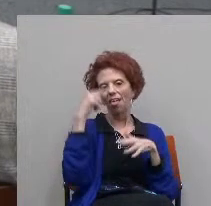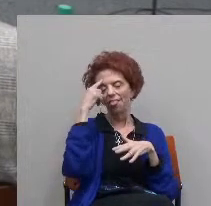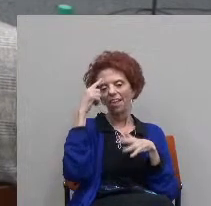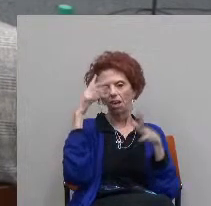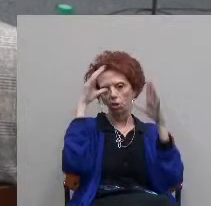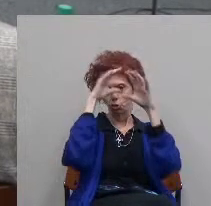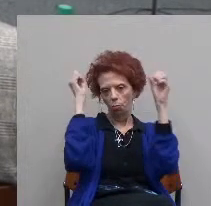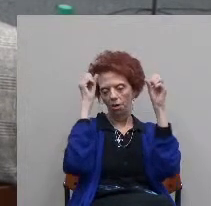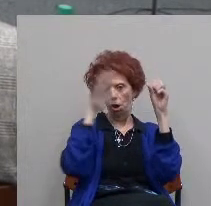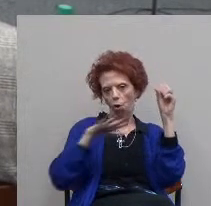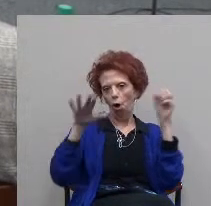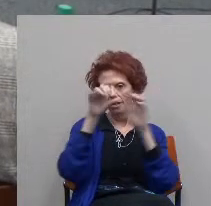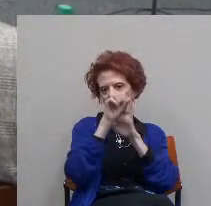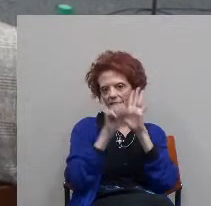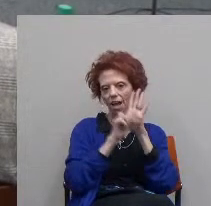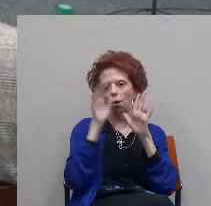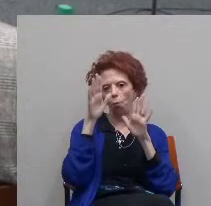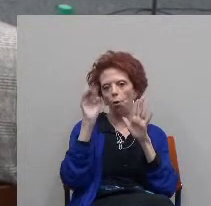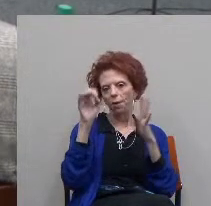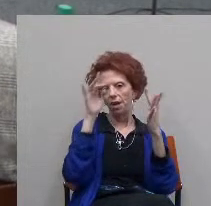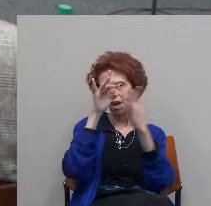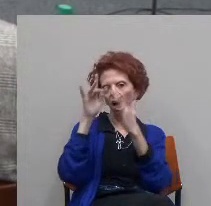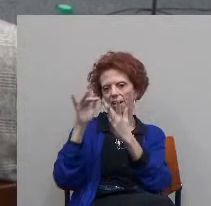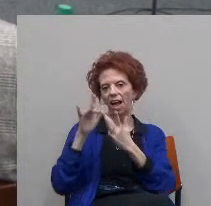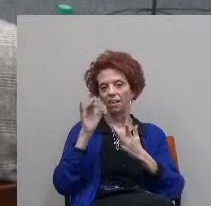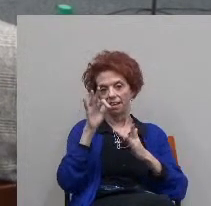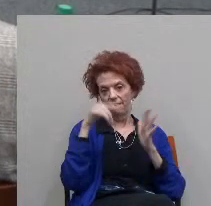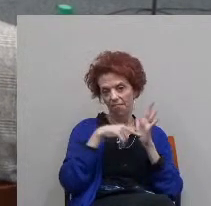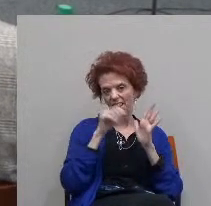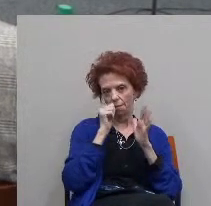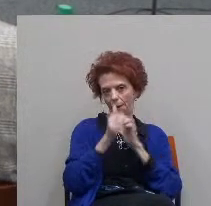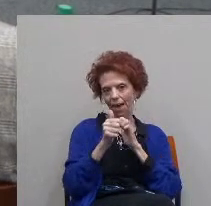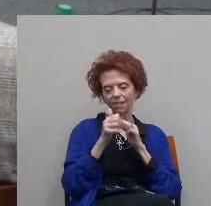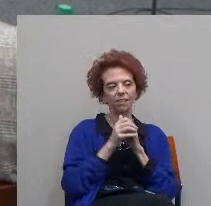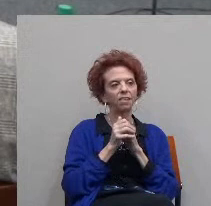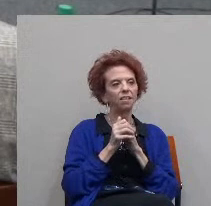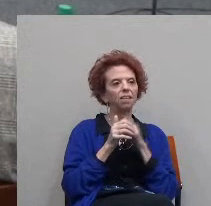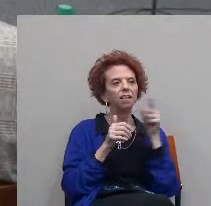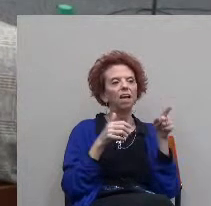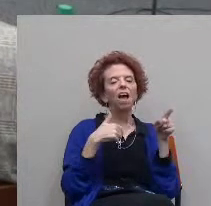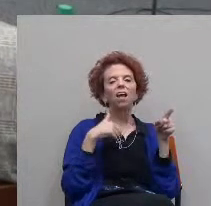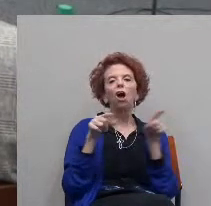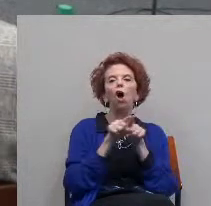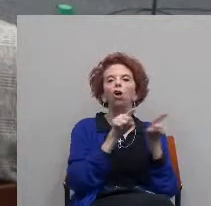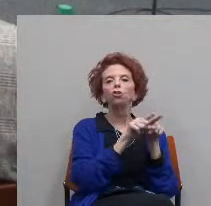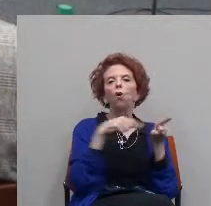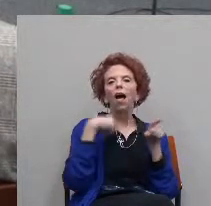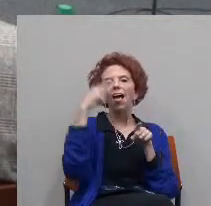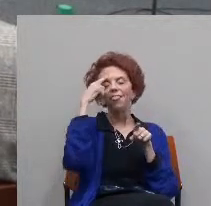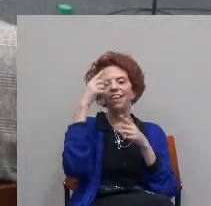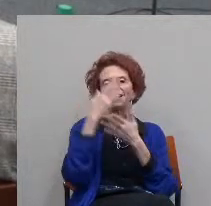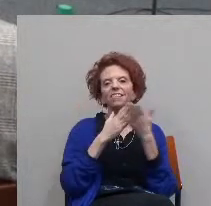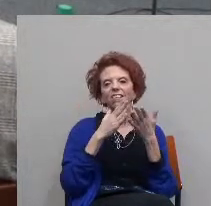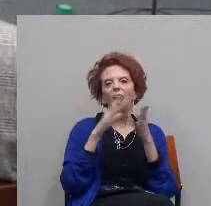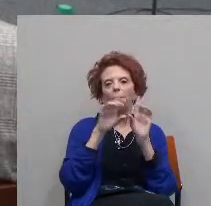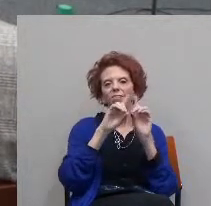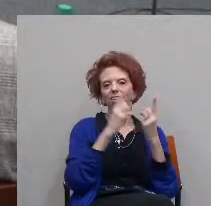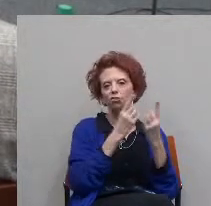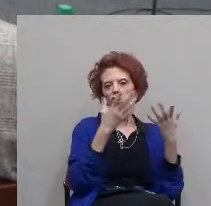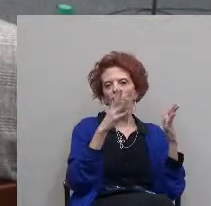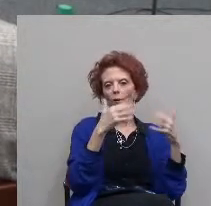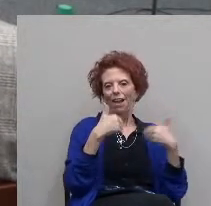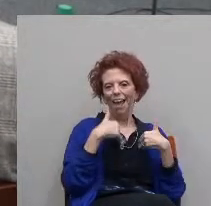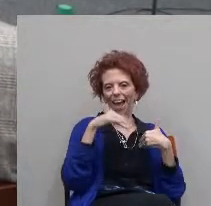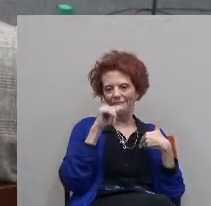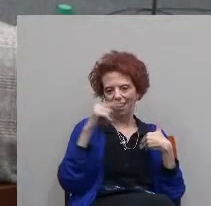that superintendents across the state will be contacted should this pass. I also think some districts have this. I feel